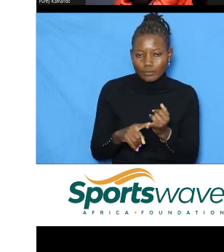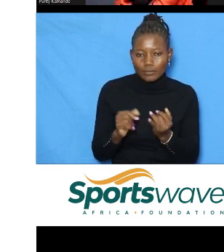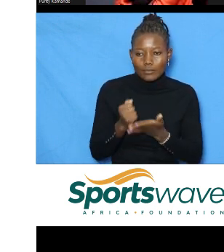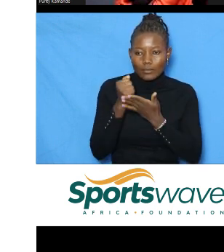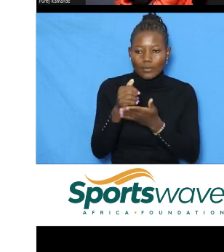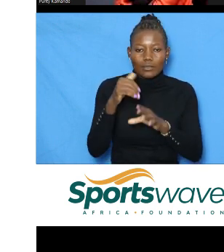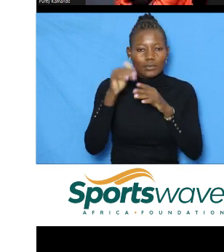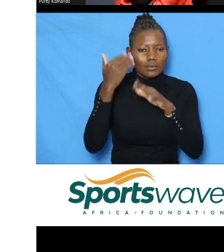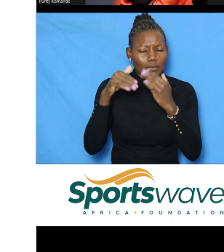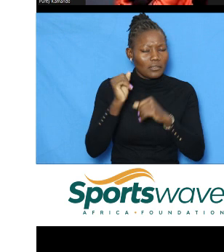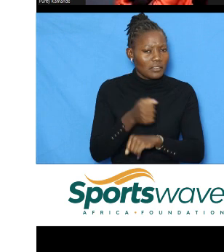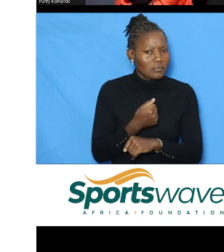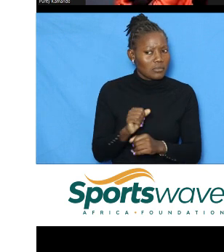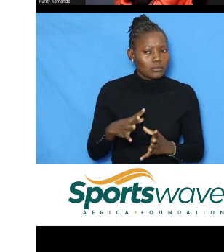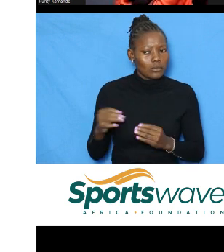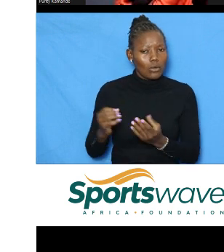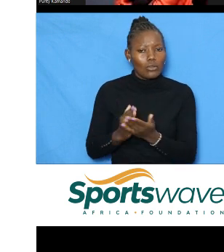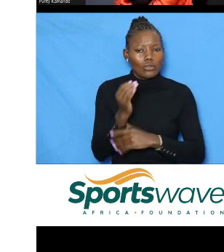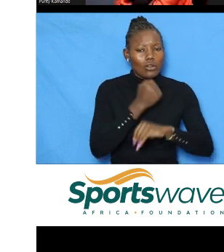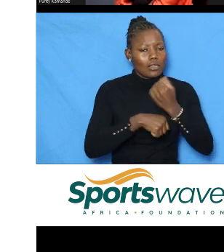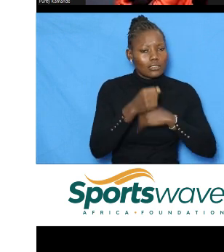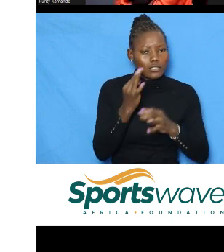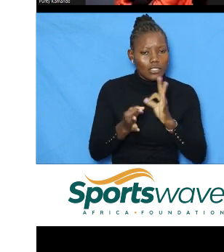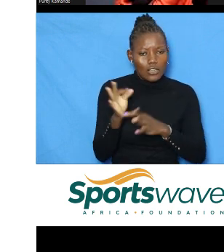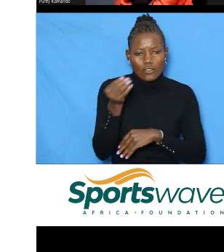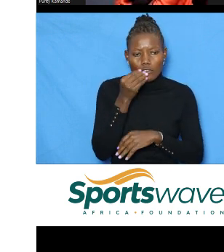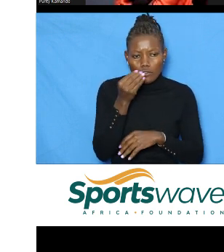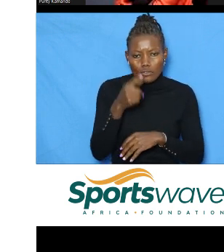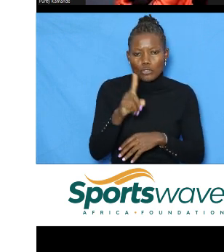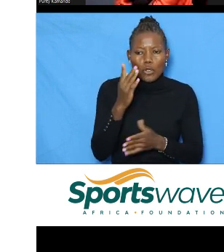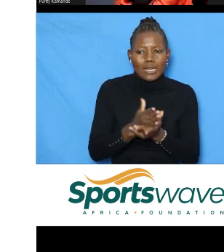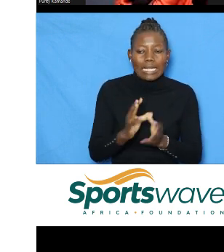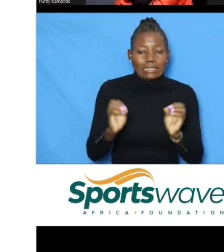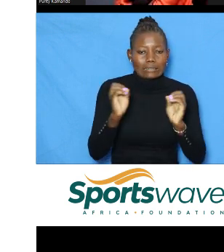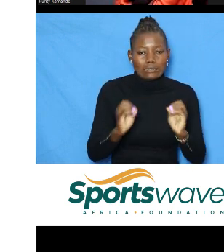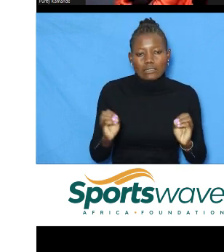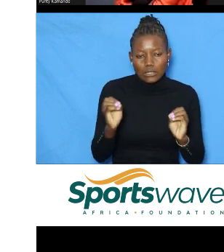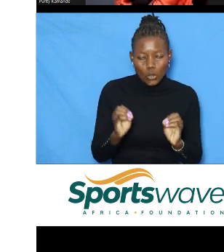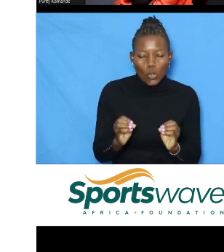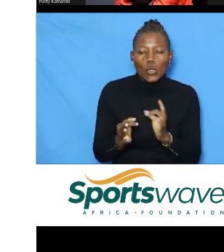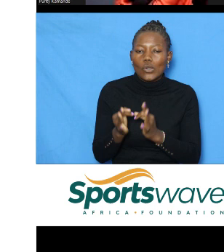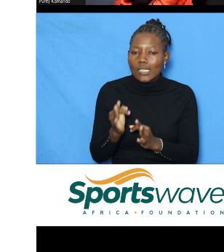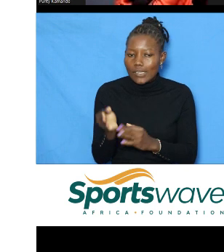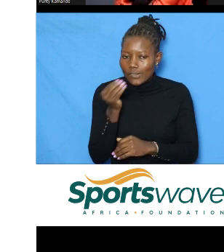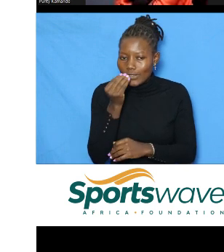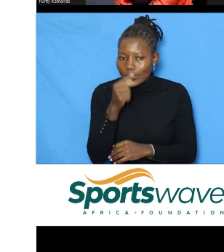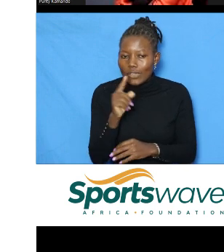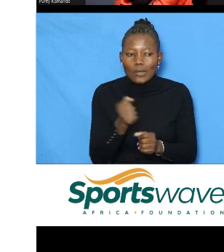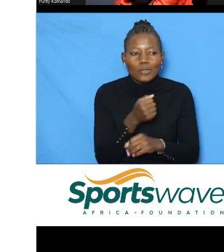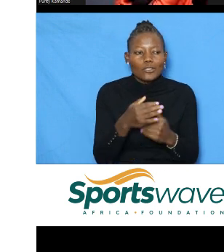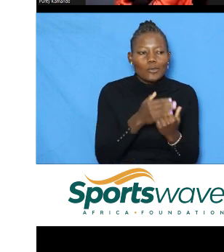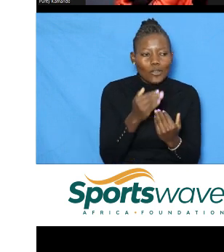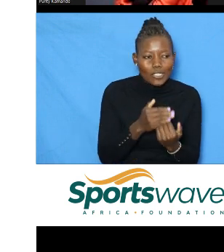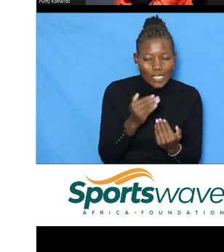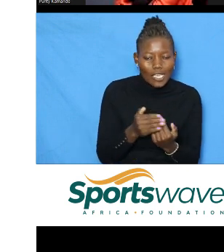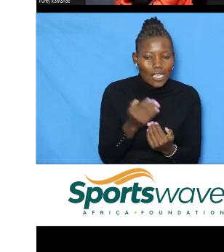performance. You cannot be able to go through an activity if your nutrition is not right. If your nutrition is not able to take care of you an